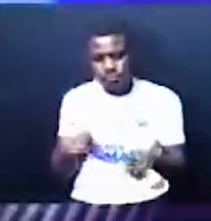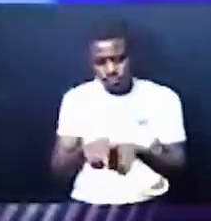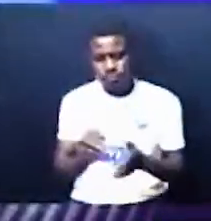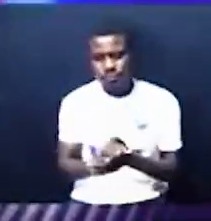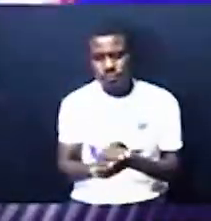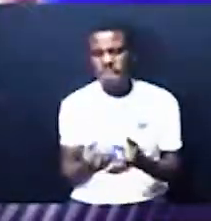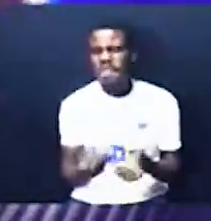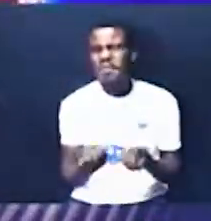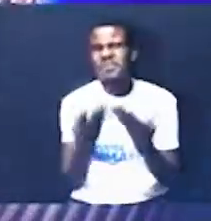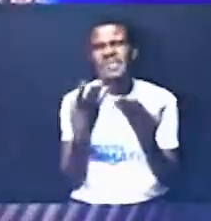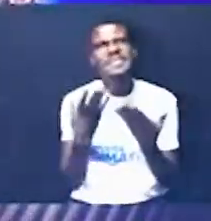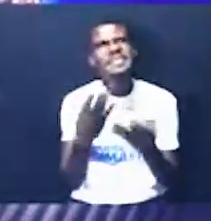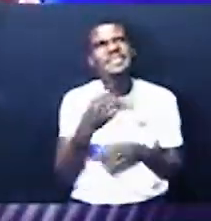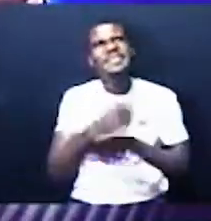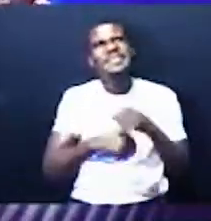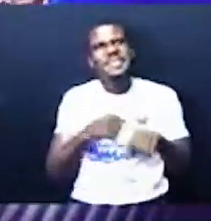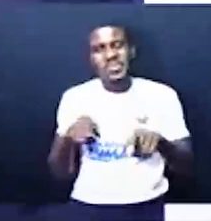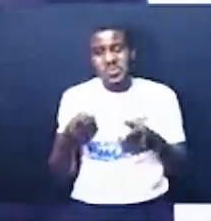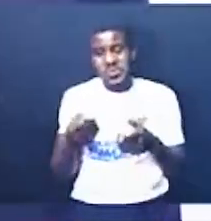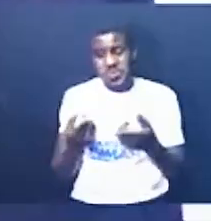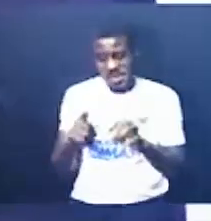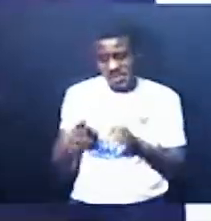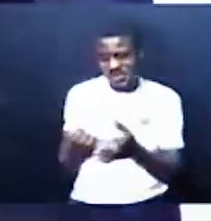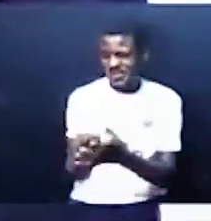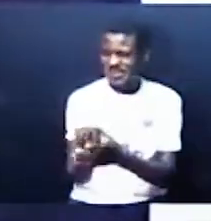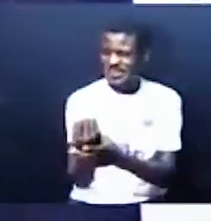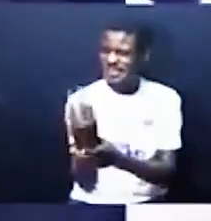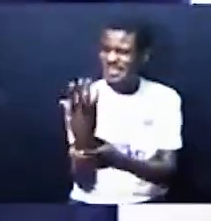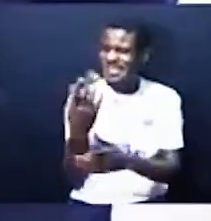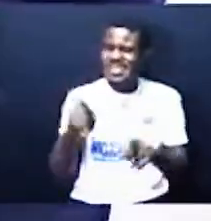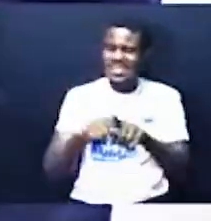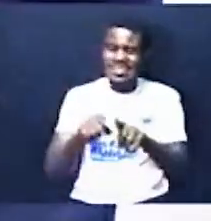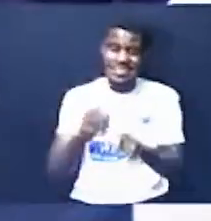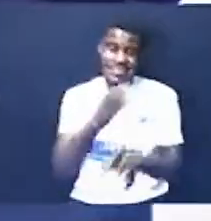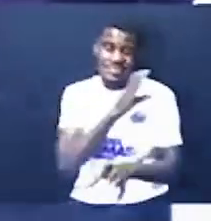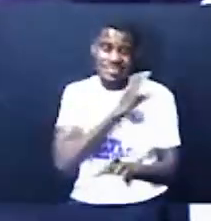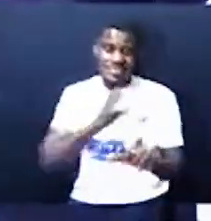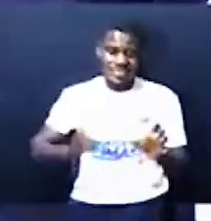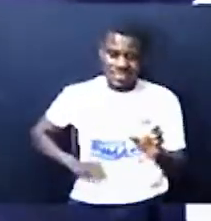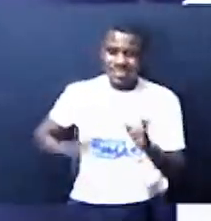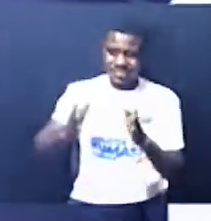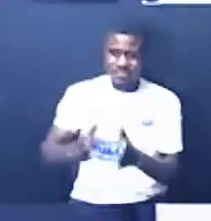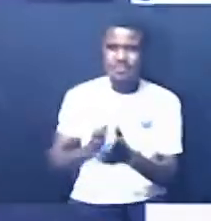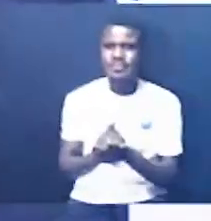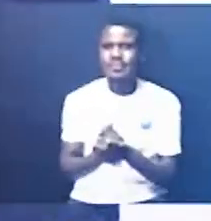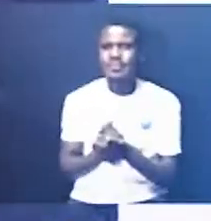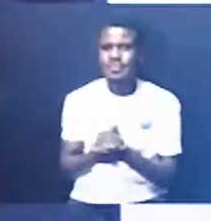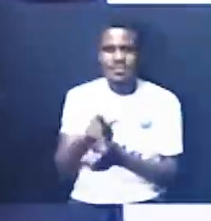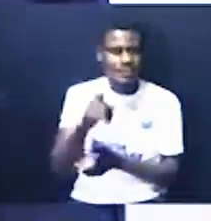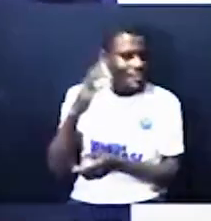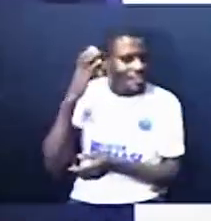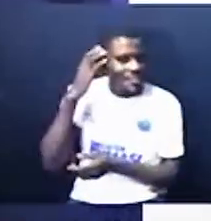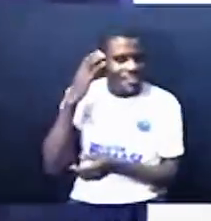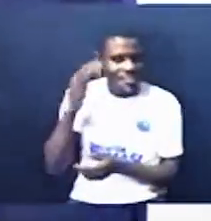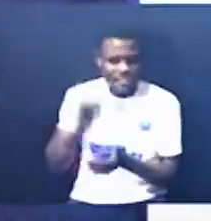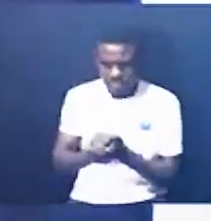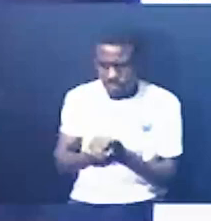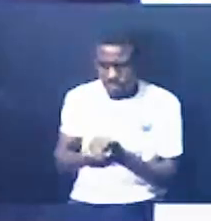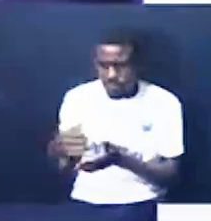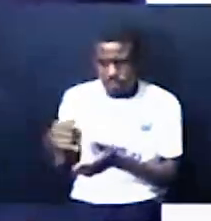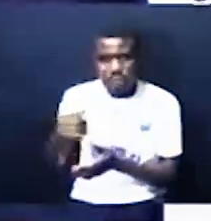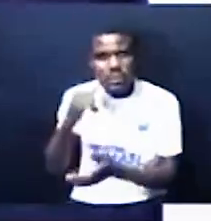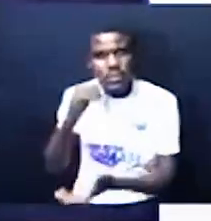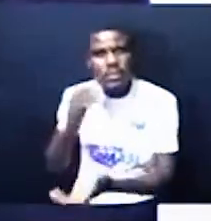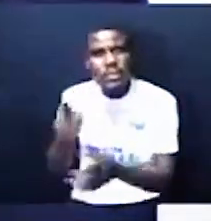Many years ago, as we were growing as Christians. And I was told that she has been taken to the